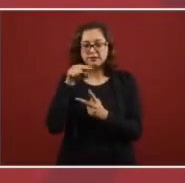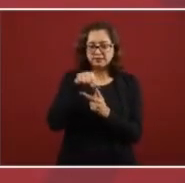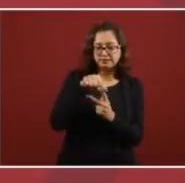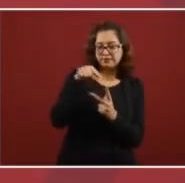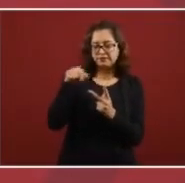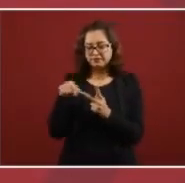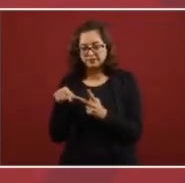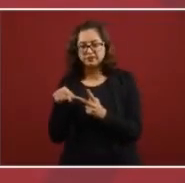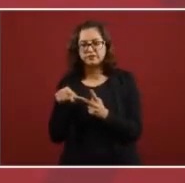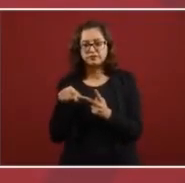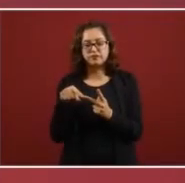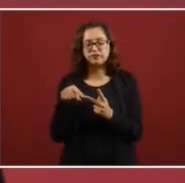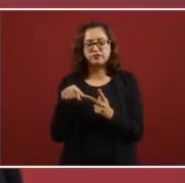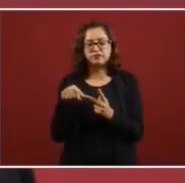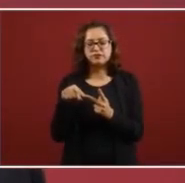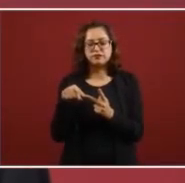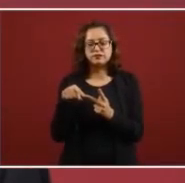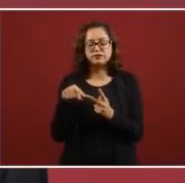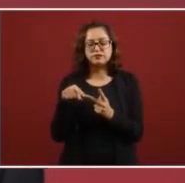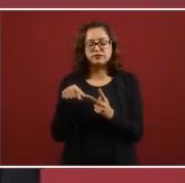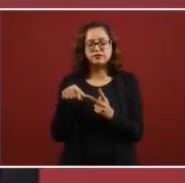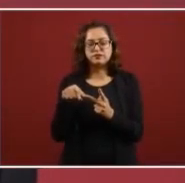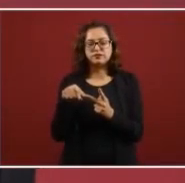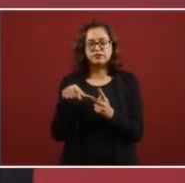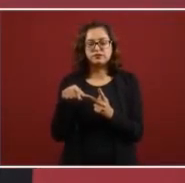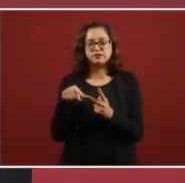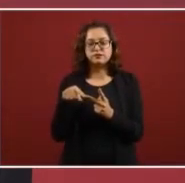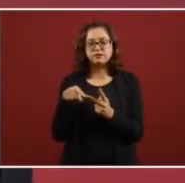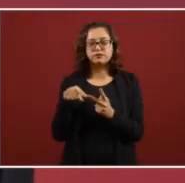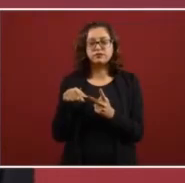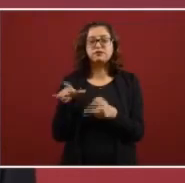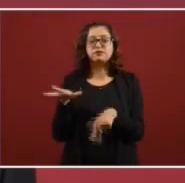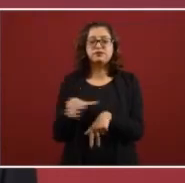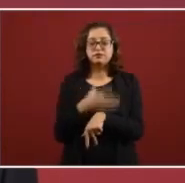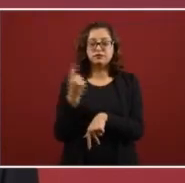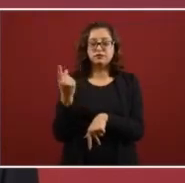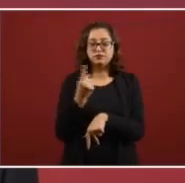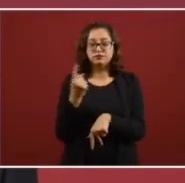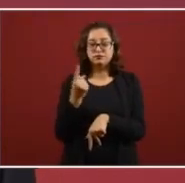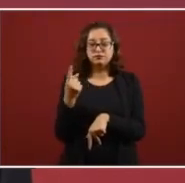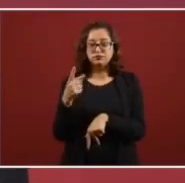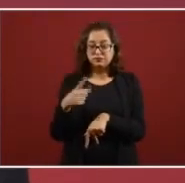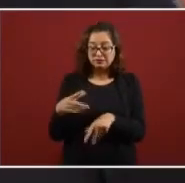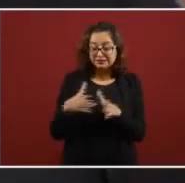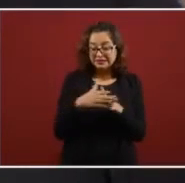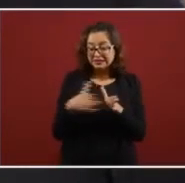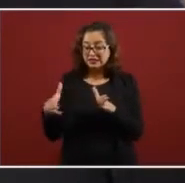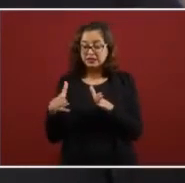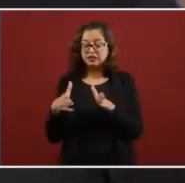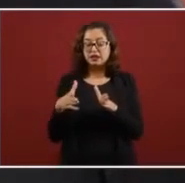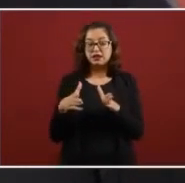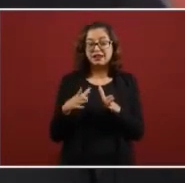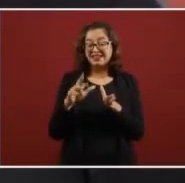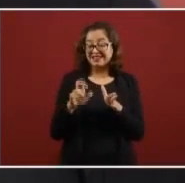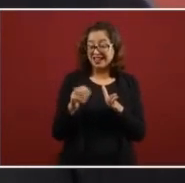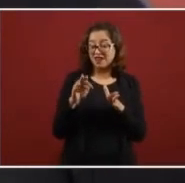During Juárez and Lerdo reign, because the liberals of the reform